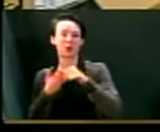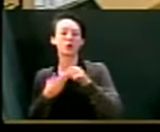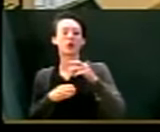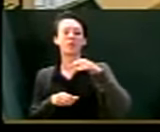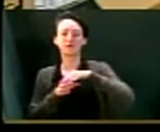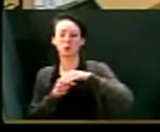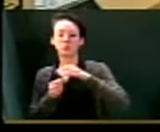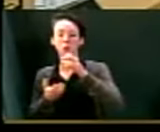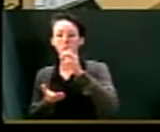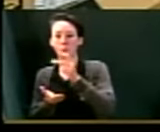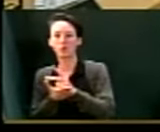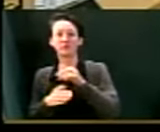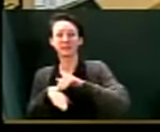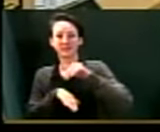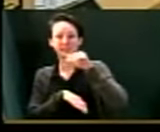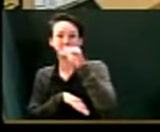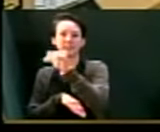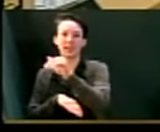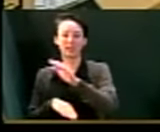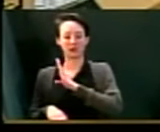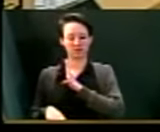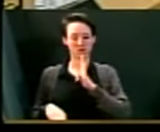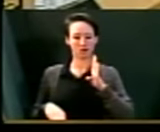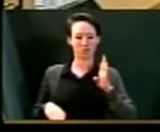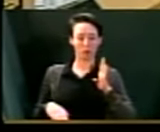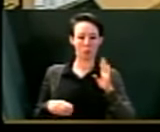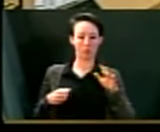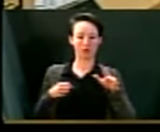approve to send that letter as a board,